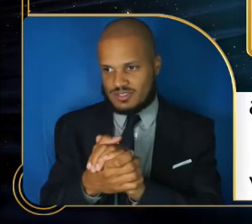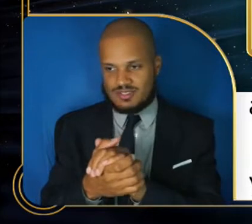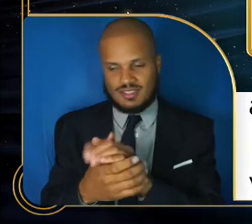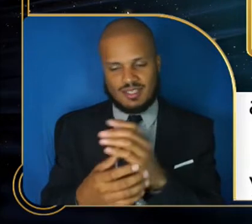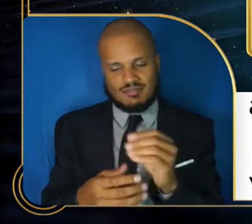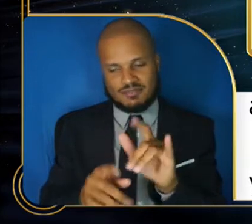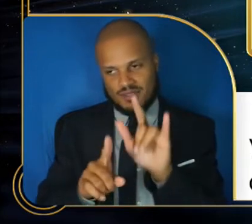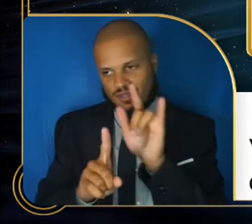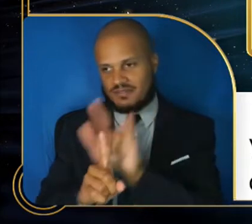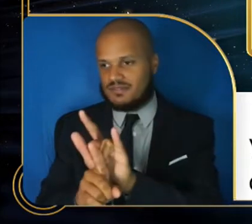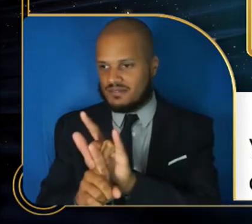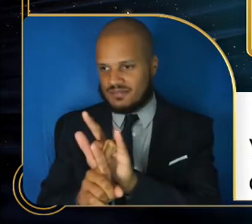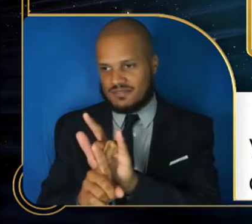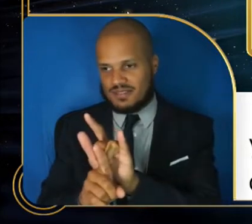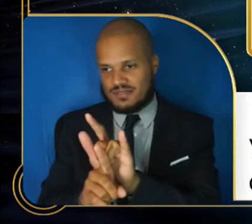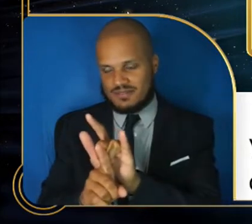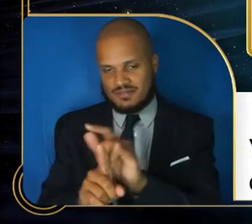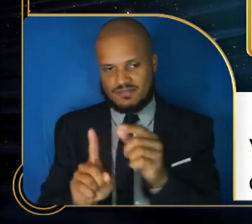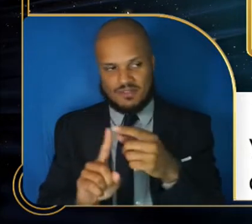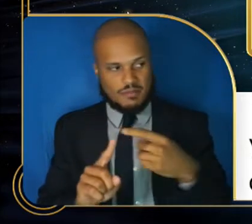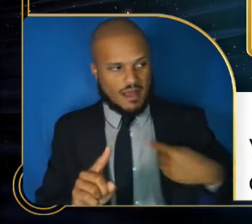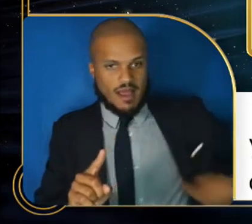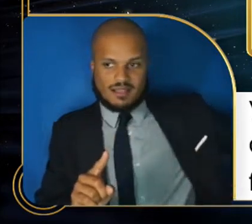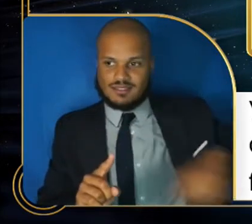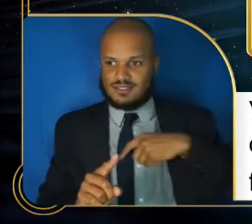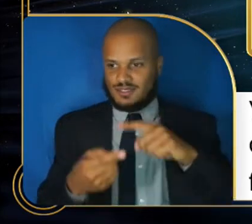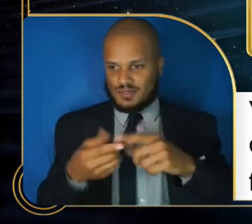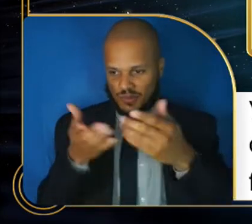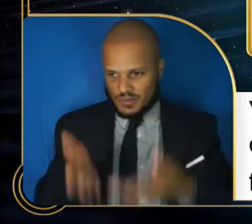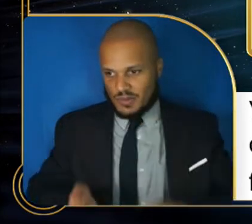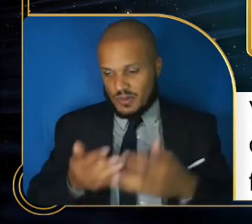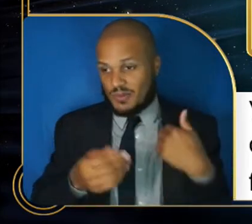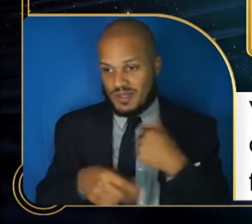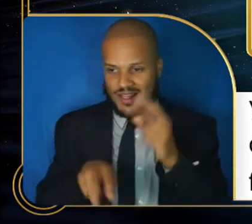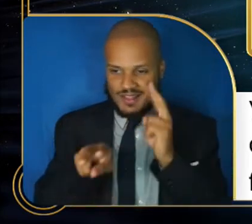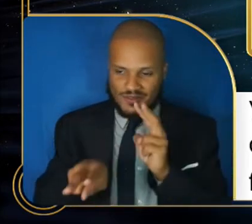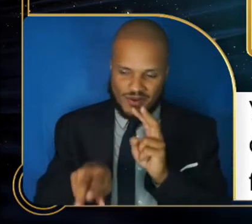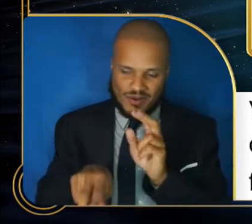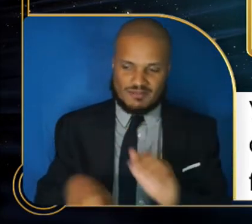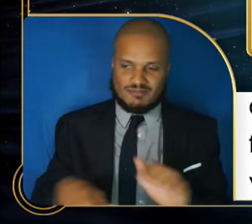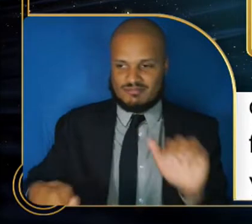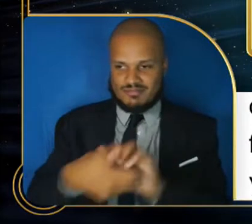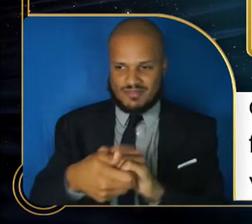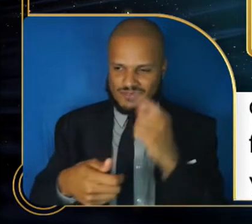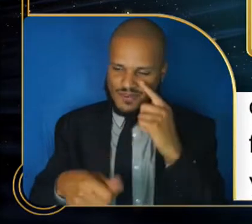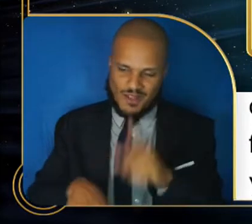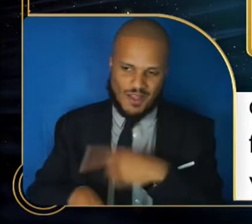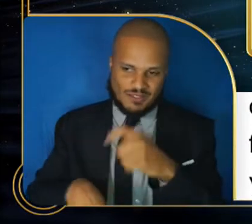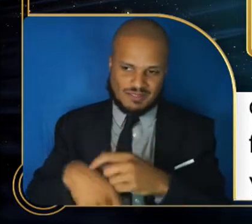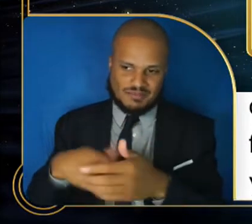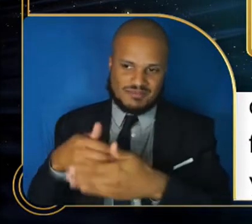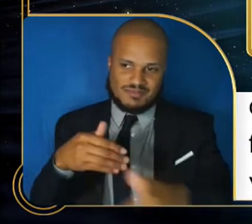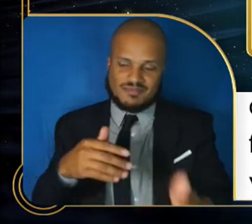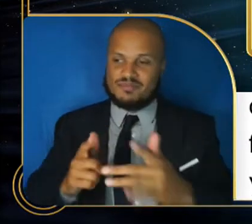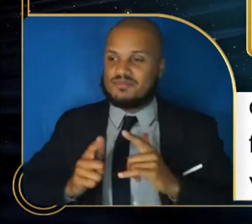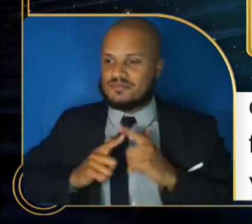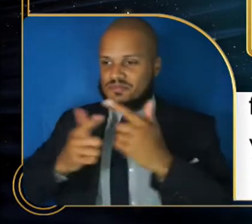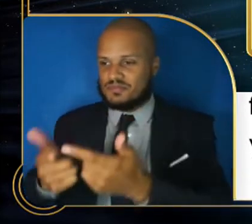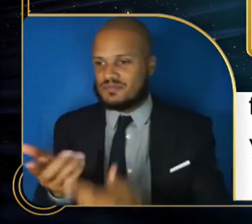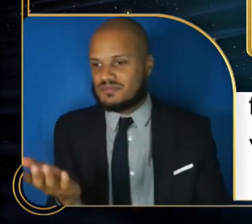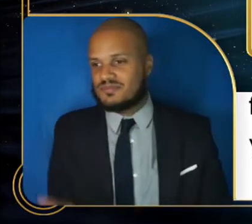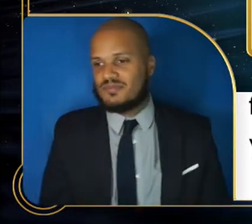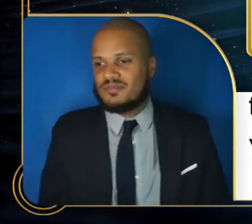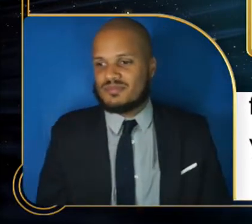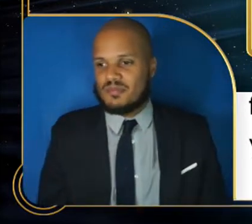and admiration from us to you. We look forward to working with you for a long time. Over to you.